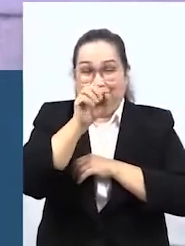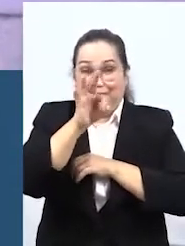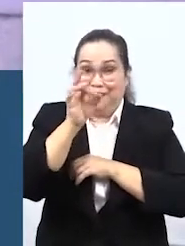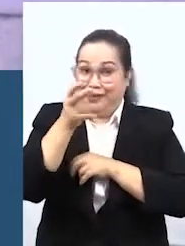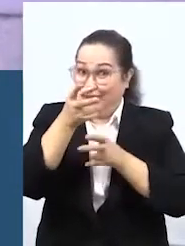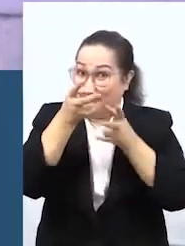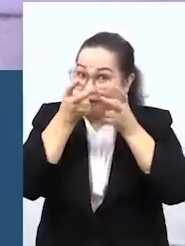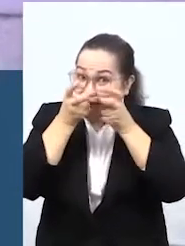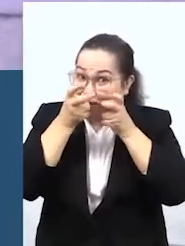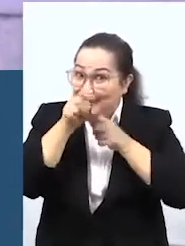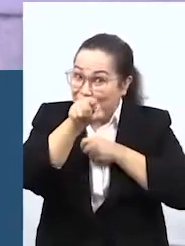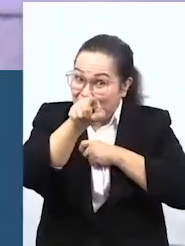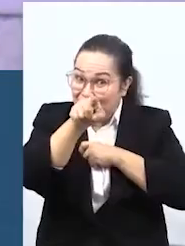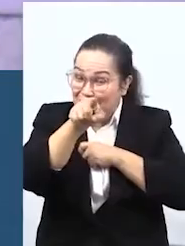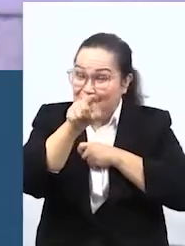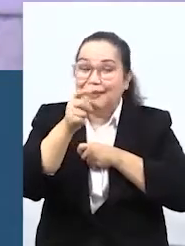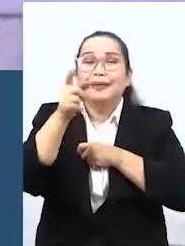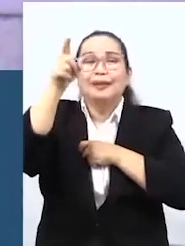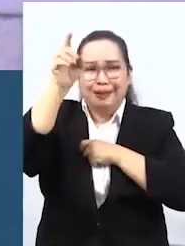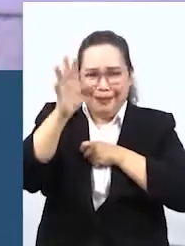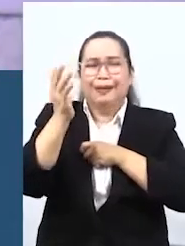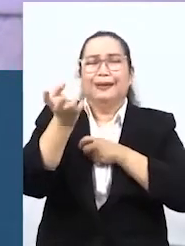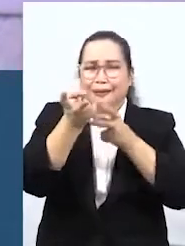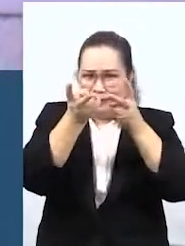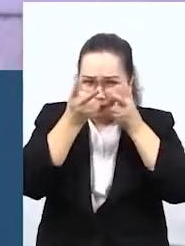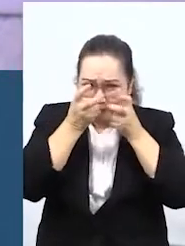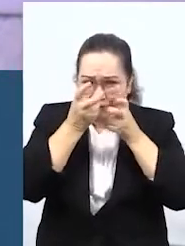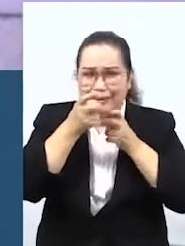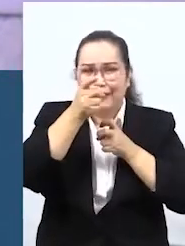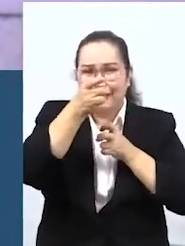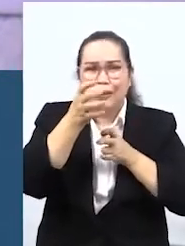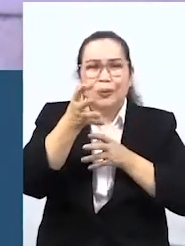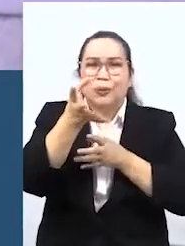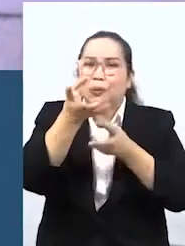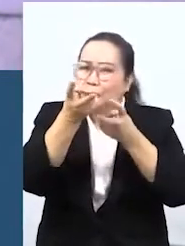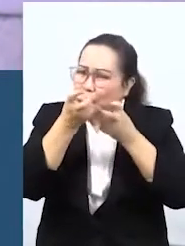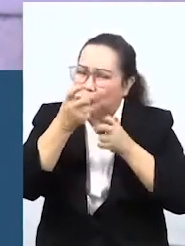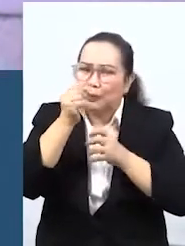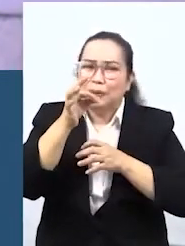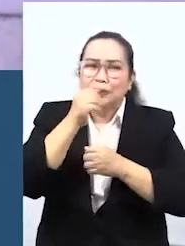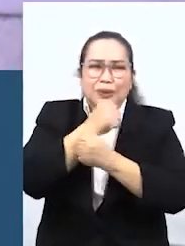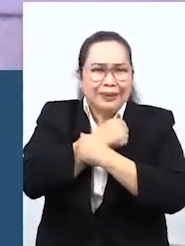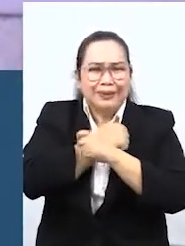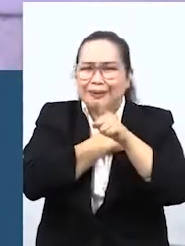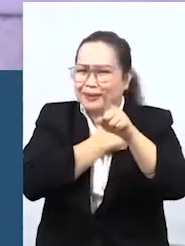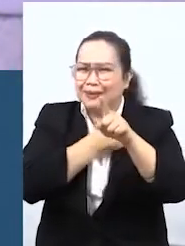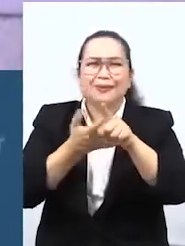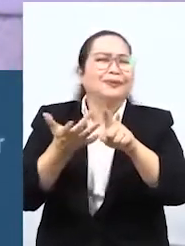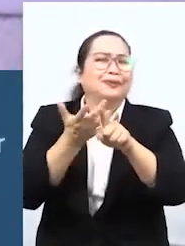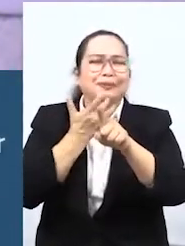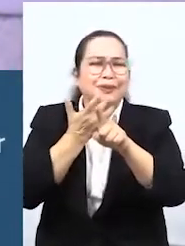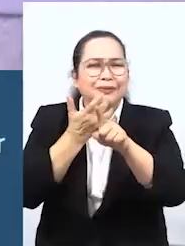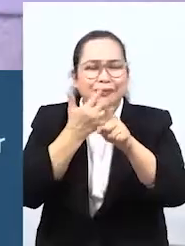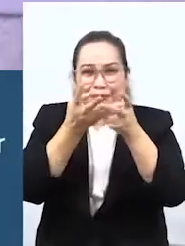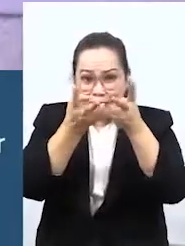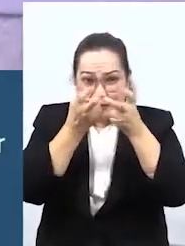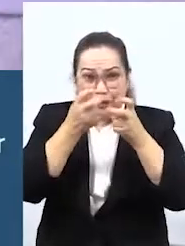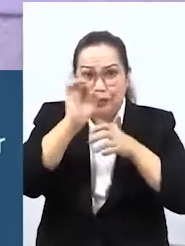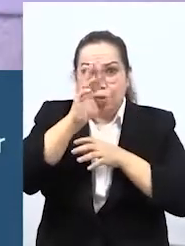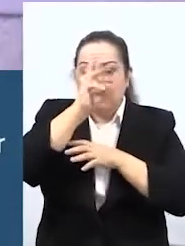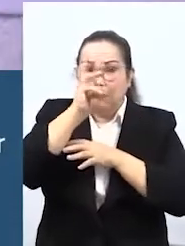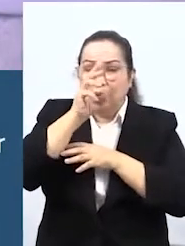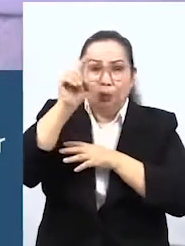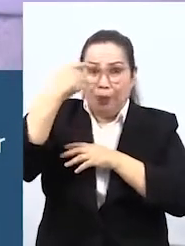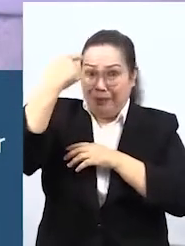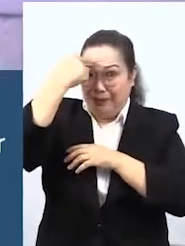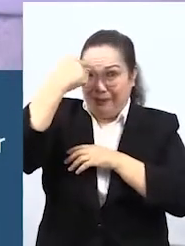or not God does hear you He's eager to hear from you He loves to hear from you You Don't ever have to wonder what God